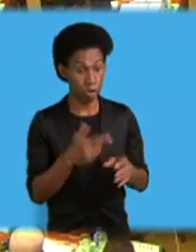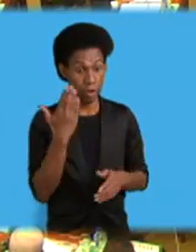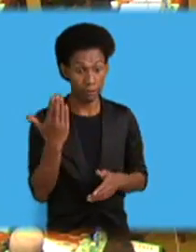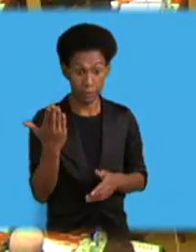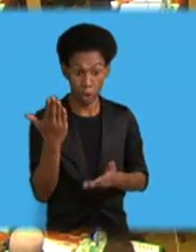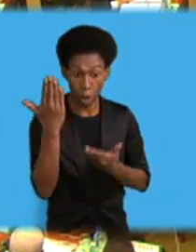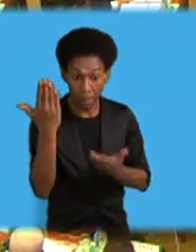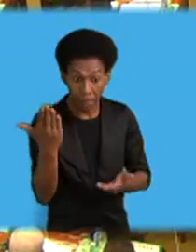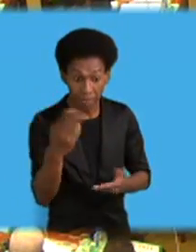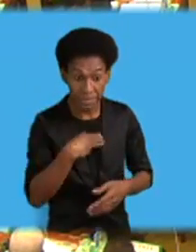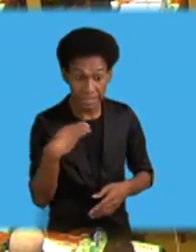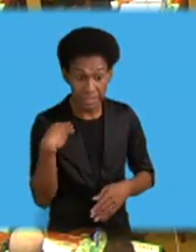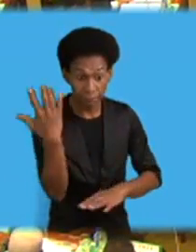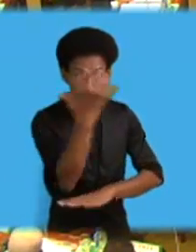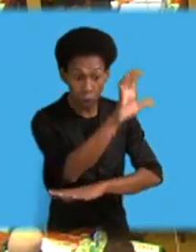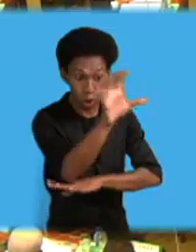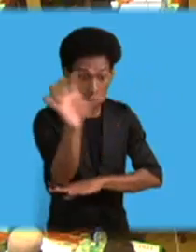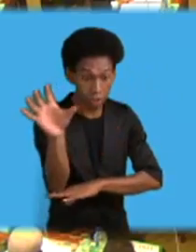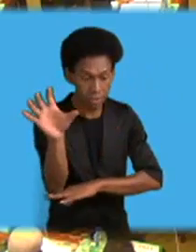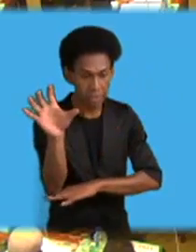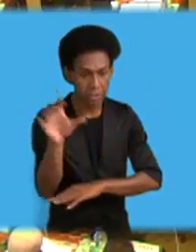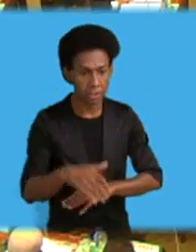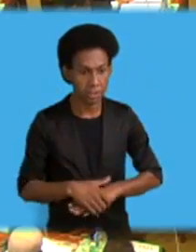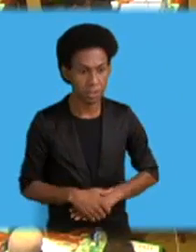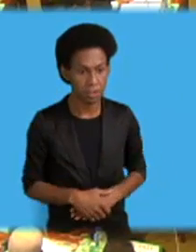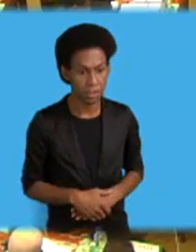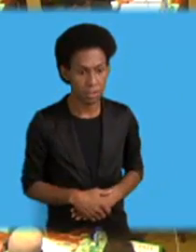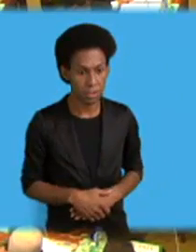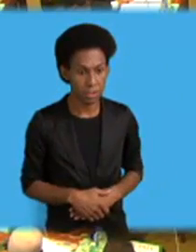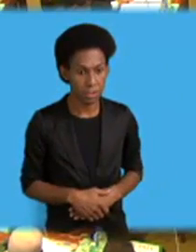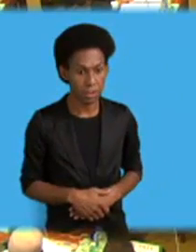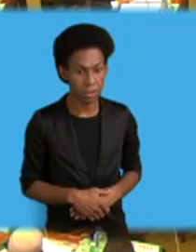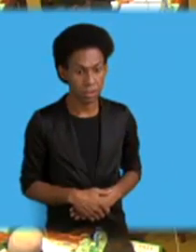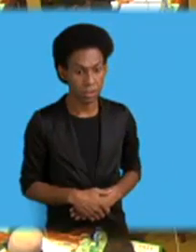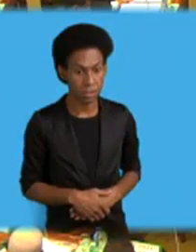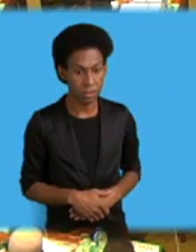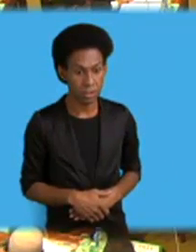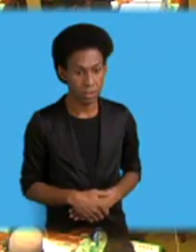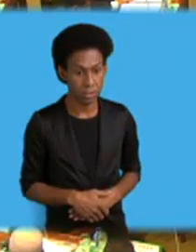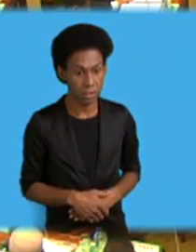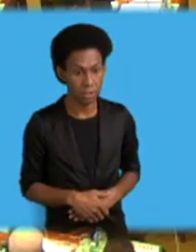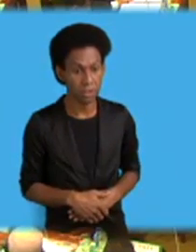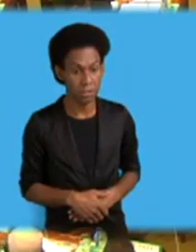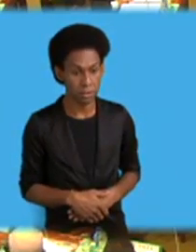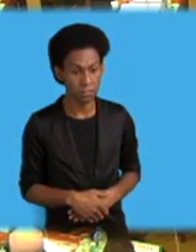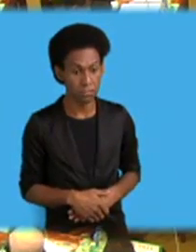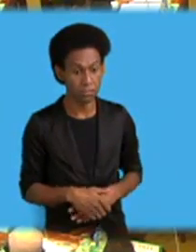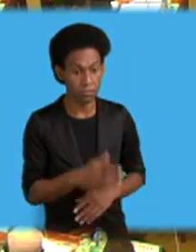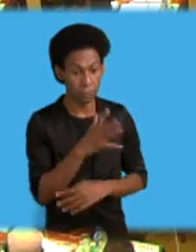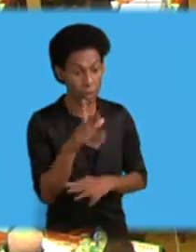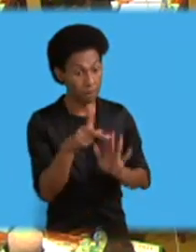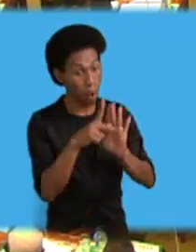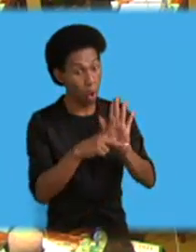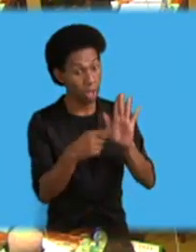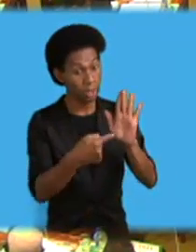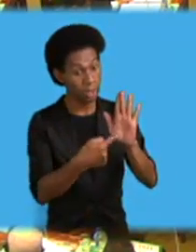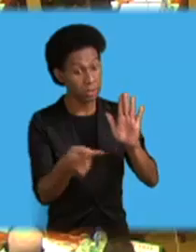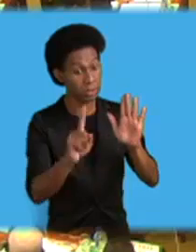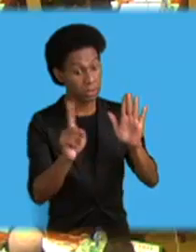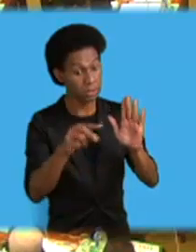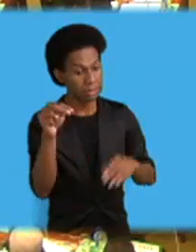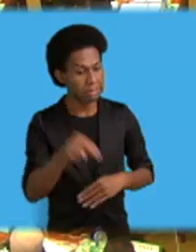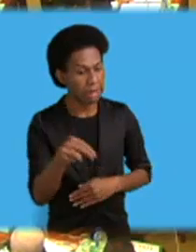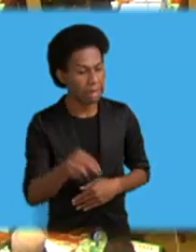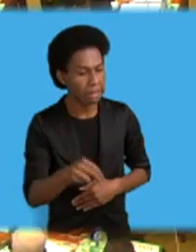of Forest. Honourable Minister, the forest policy suggests the need for permanent forest estates